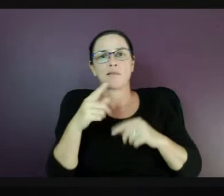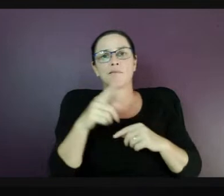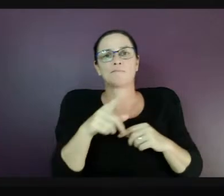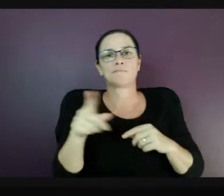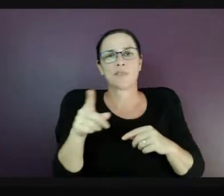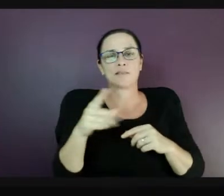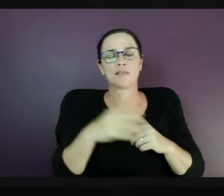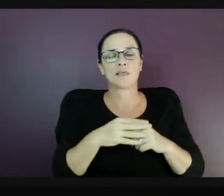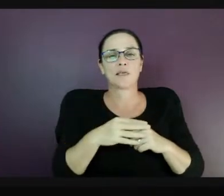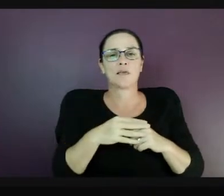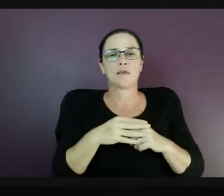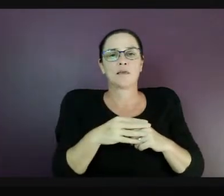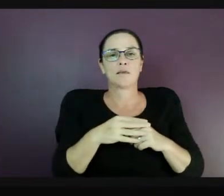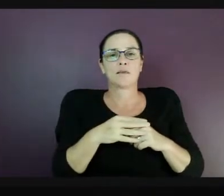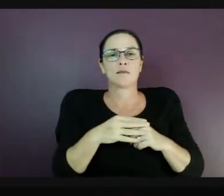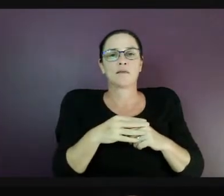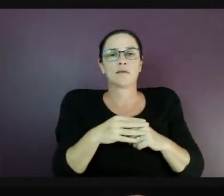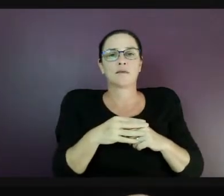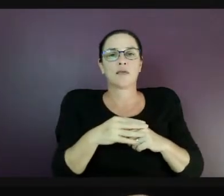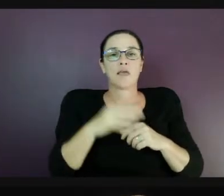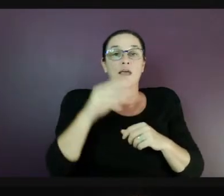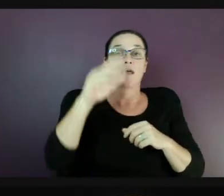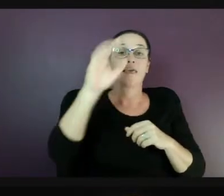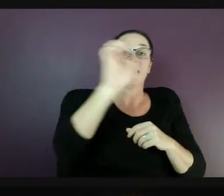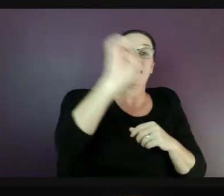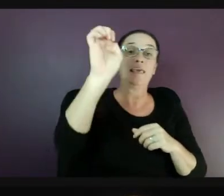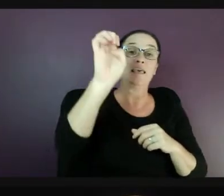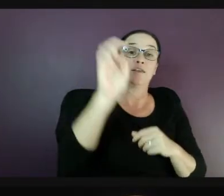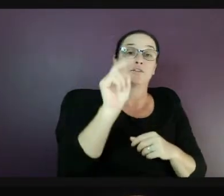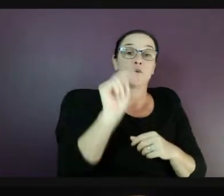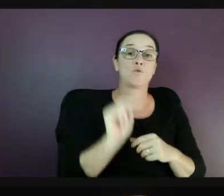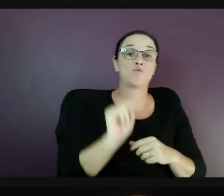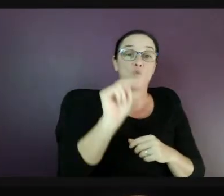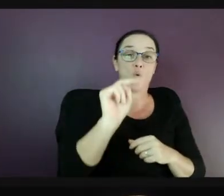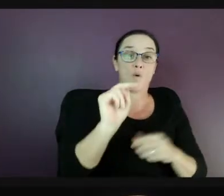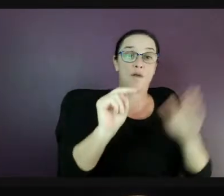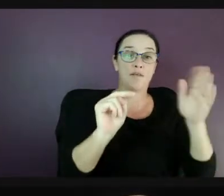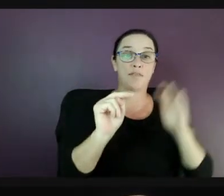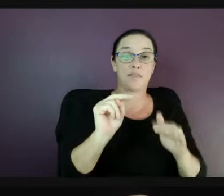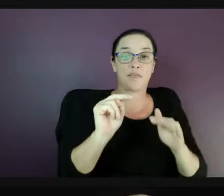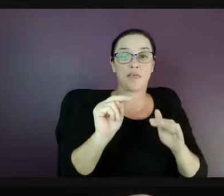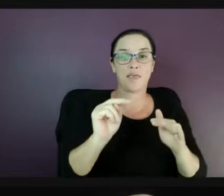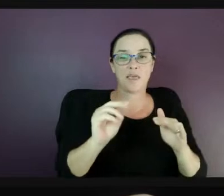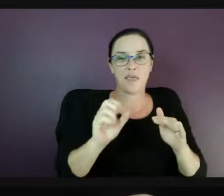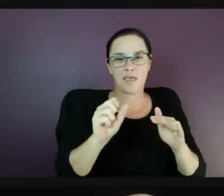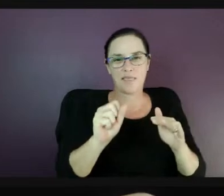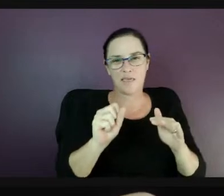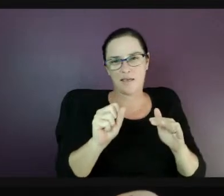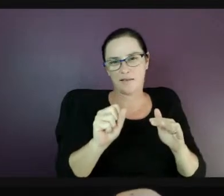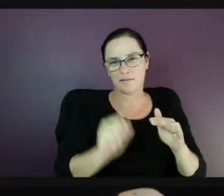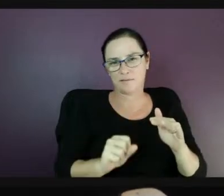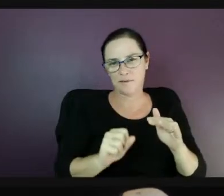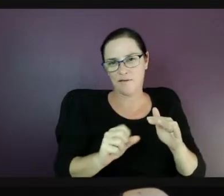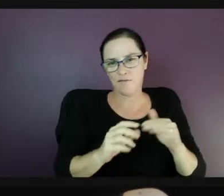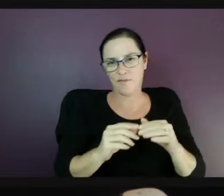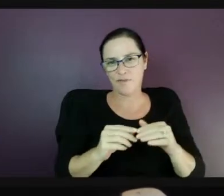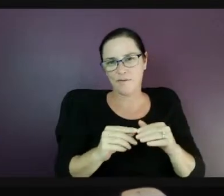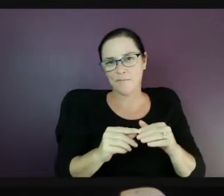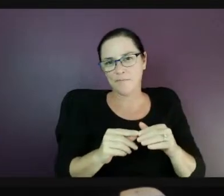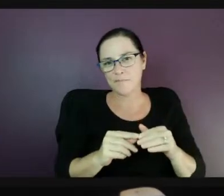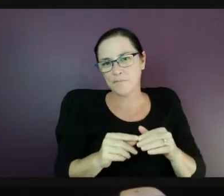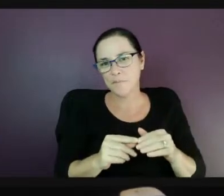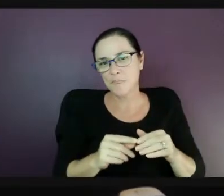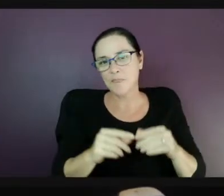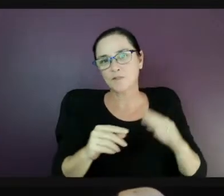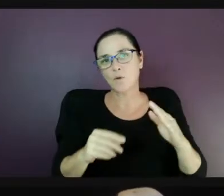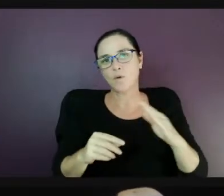is east, middle one is north, and the bottom one is up. So if the graph is rising, it's going up. If the graph is rising, it's going north. If the graph is rising,